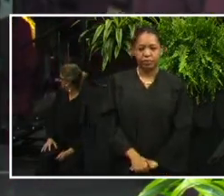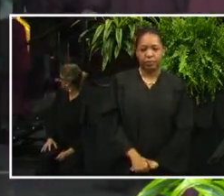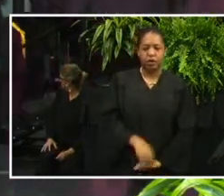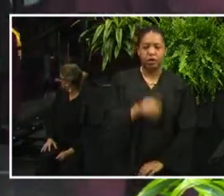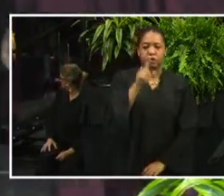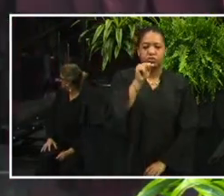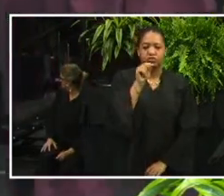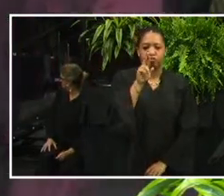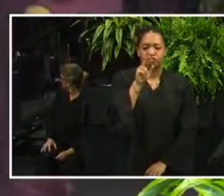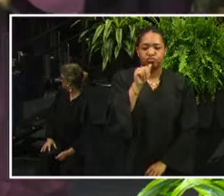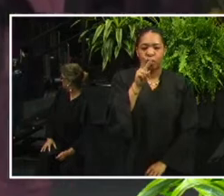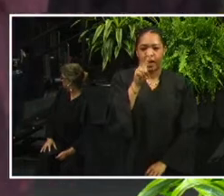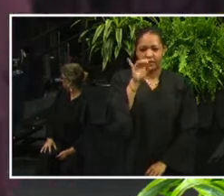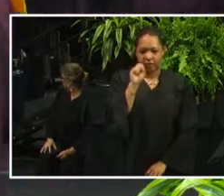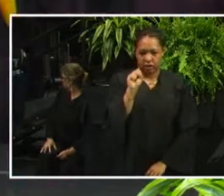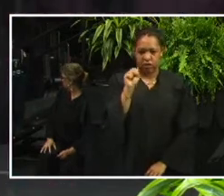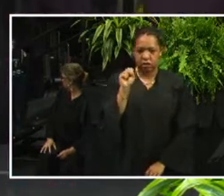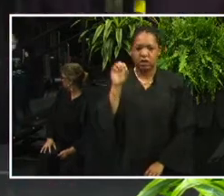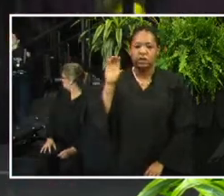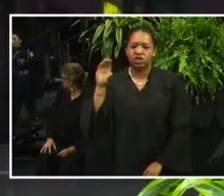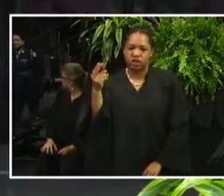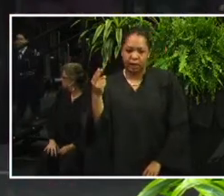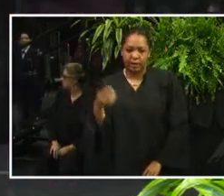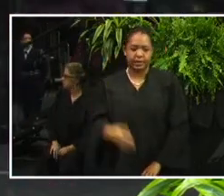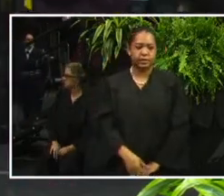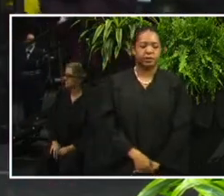Travis Andrell Cheeks.